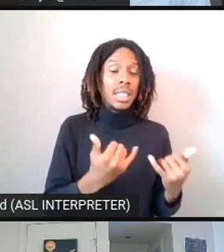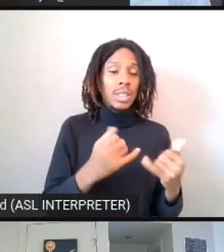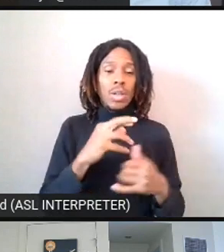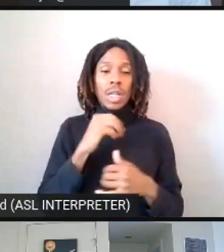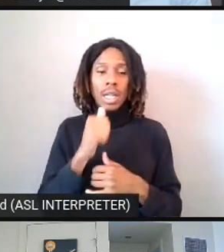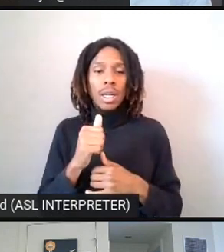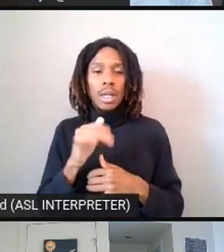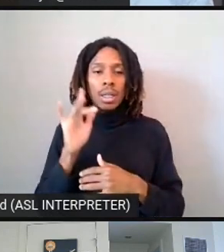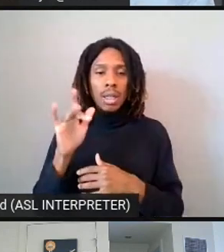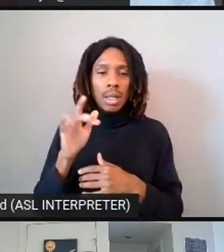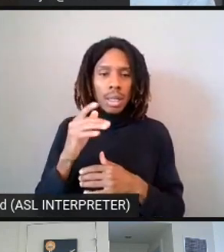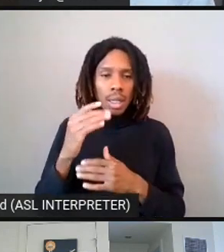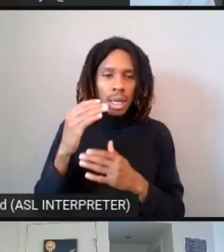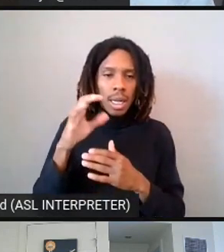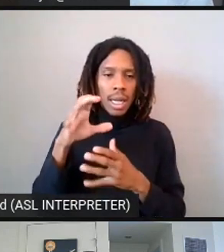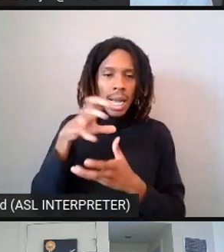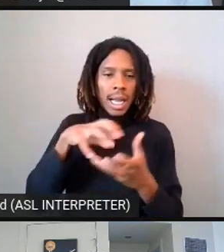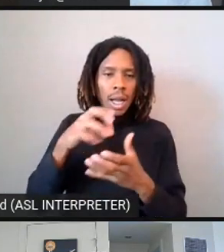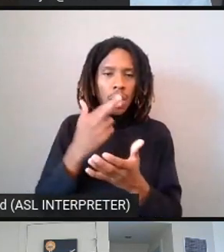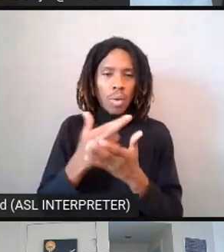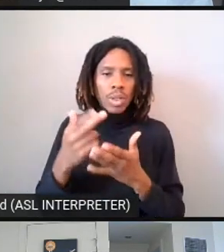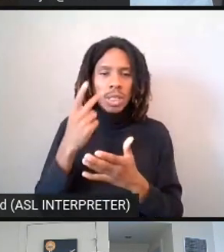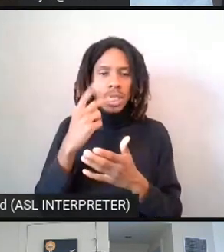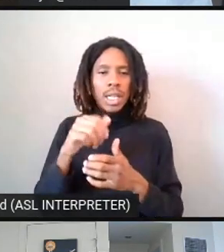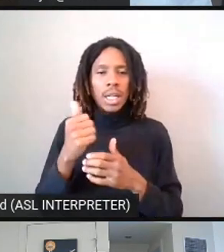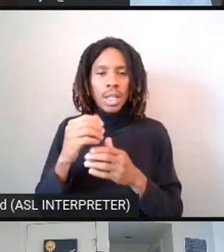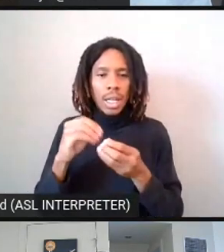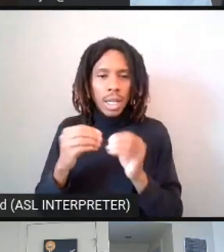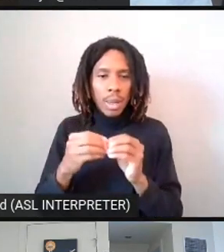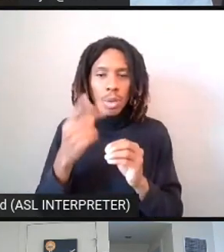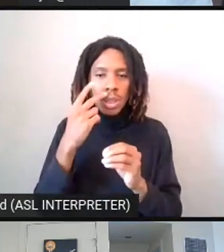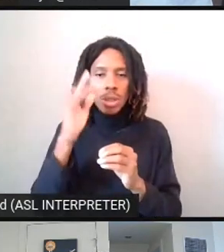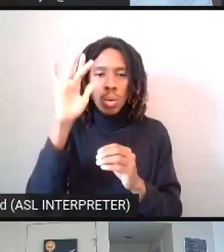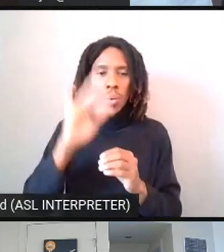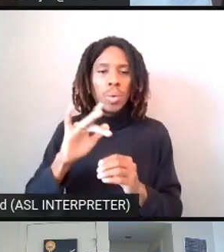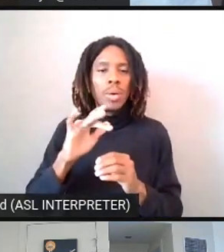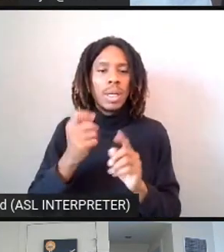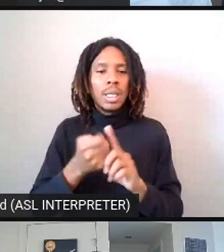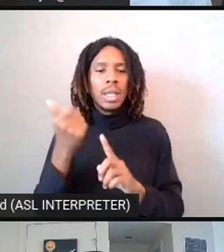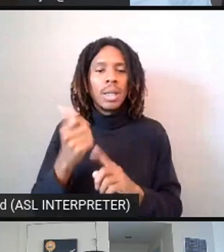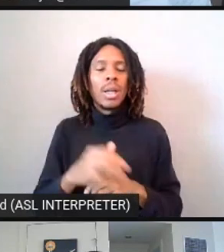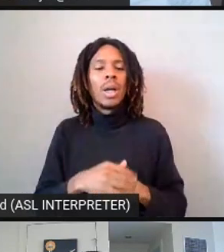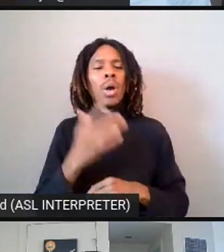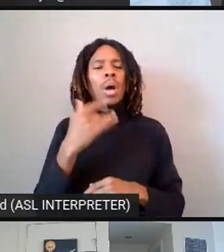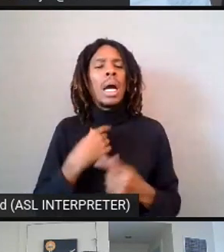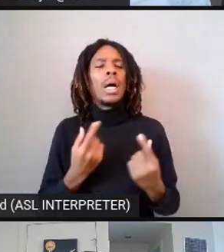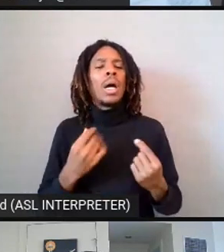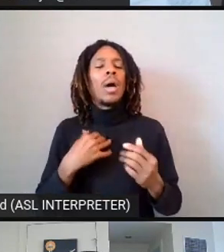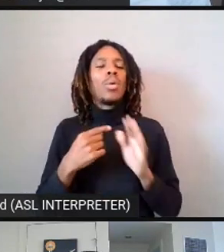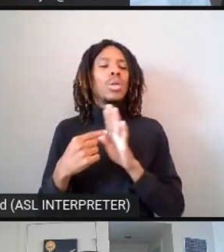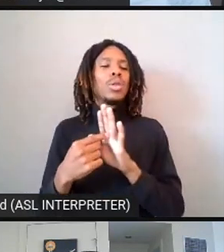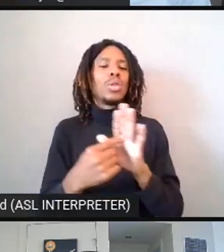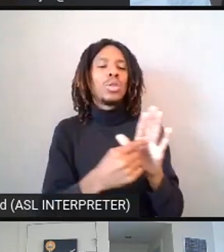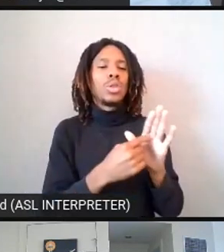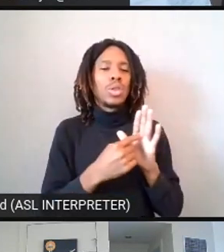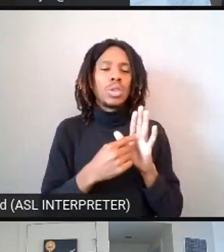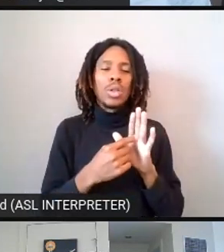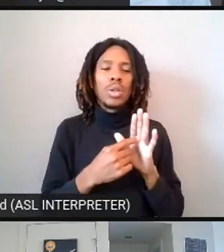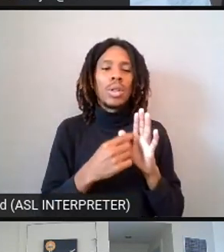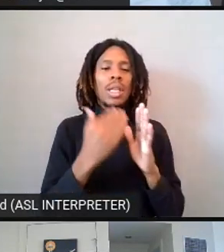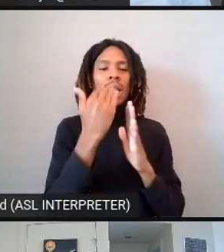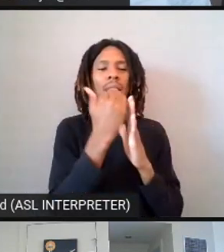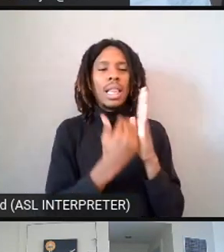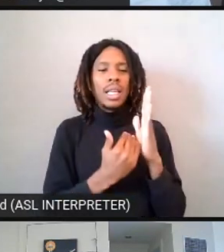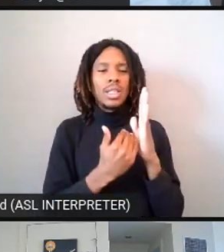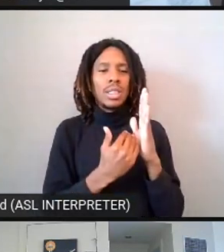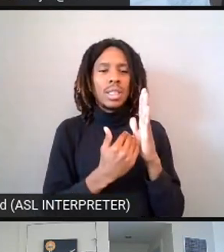resources. And now you would see a null value, which means this resource is deleted. Now, why did I do this? I wanted to showcase the create, read, update, delete list flows.